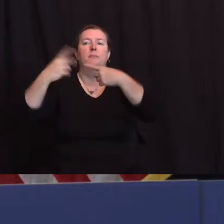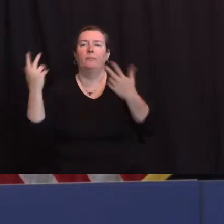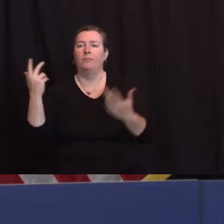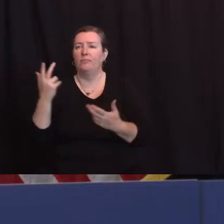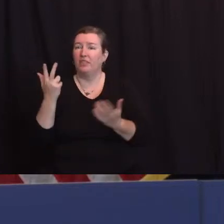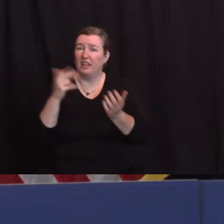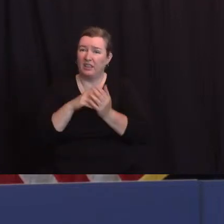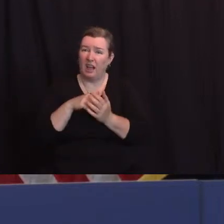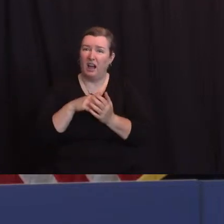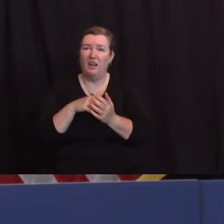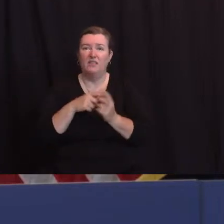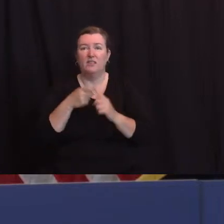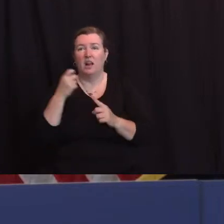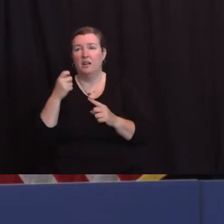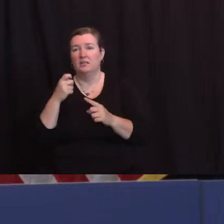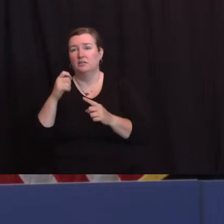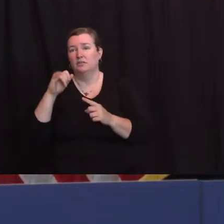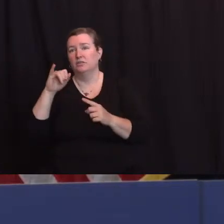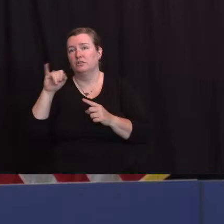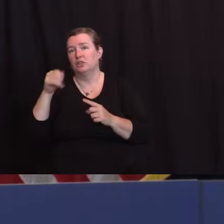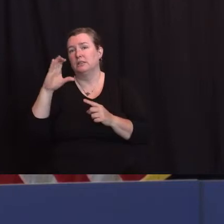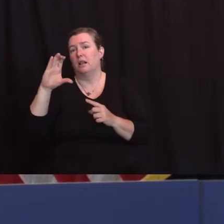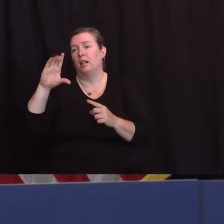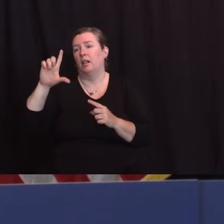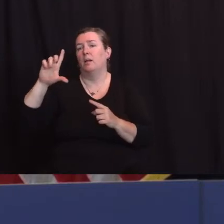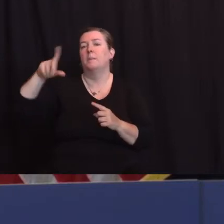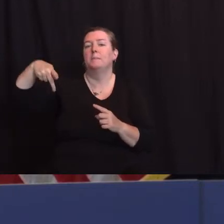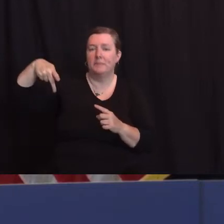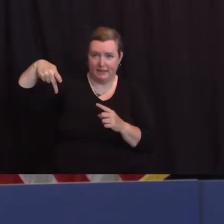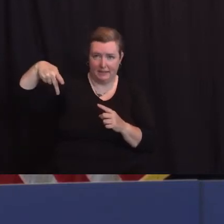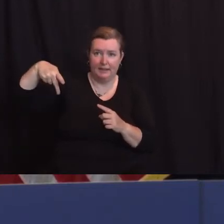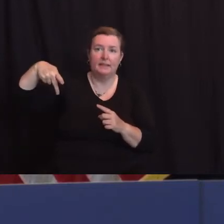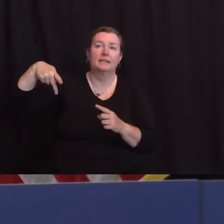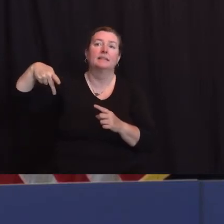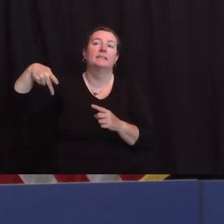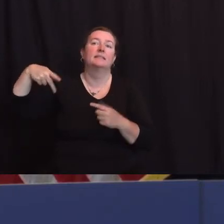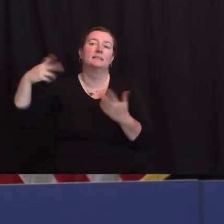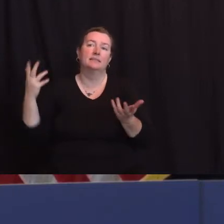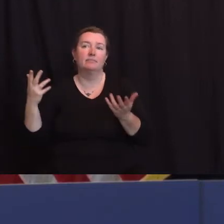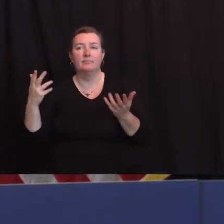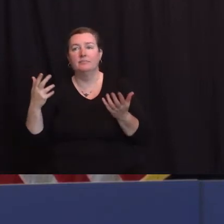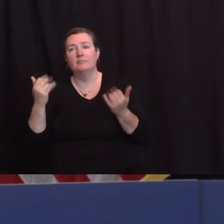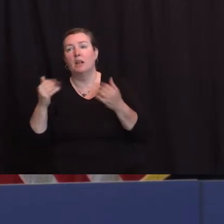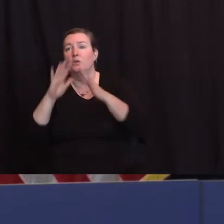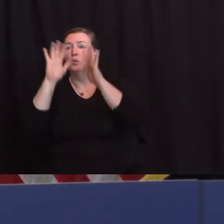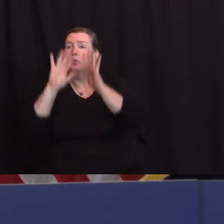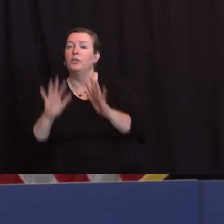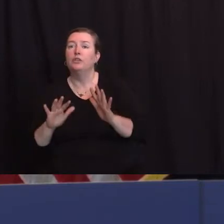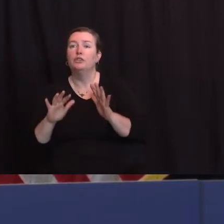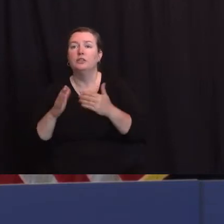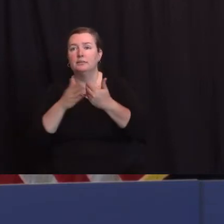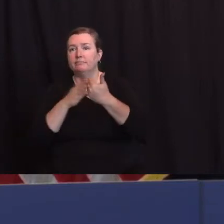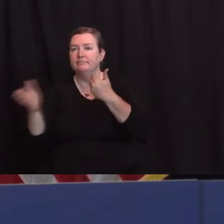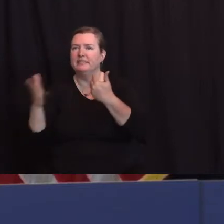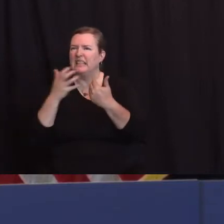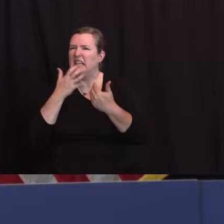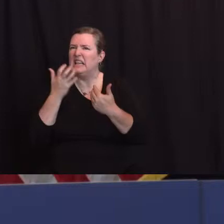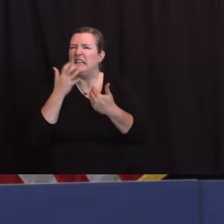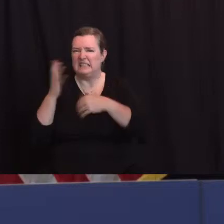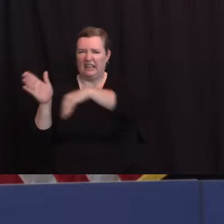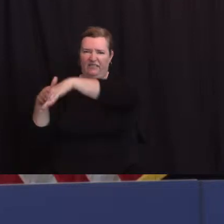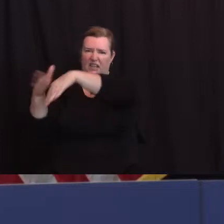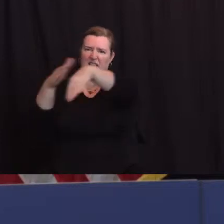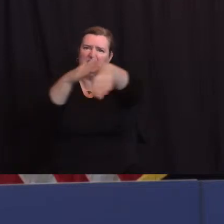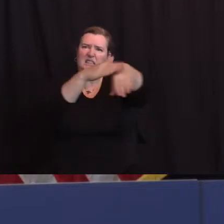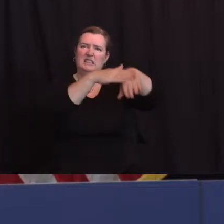the JCP&L service area. With regard to the weather, we do have a heat advisory in place for pretty much most